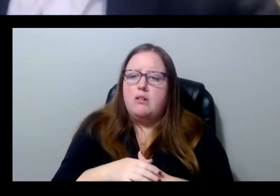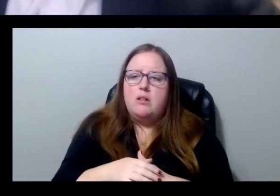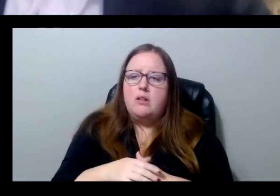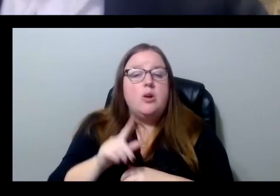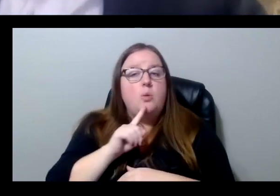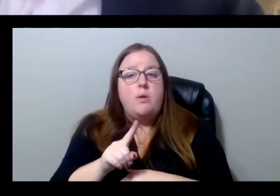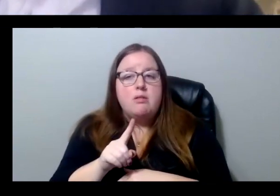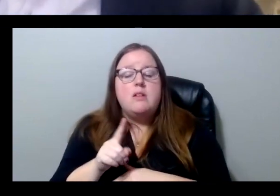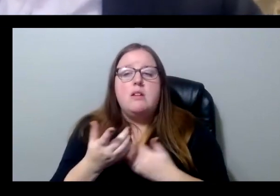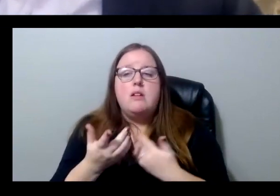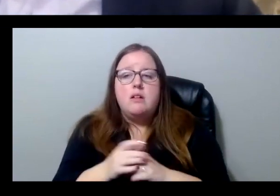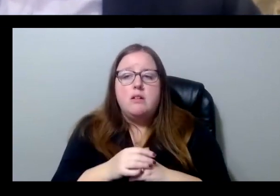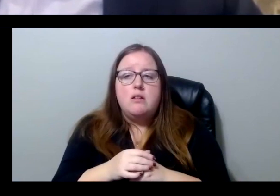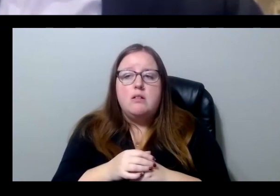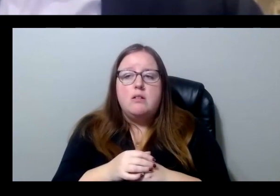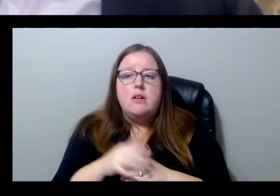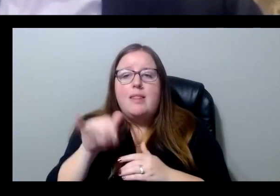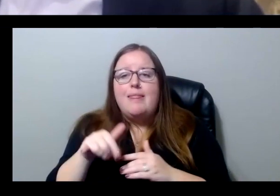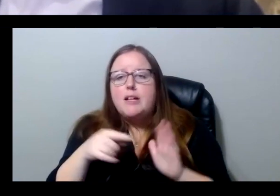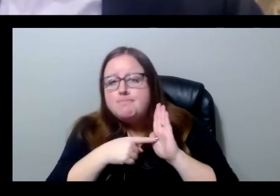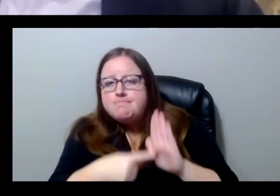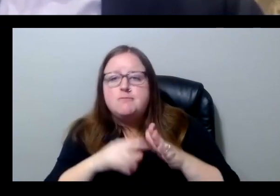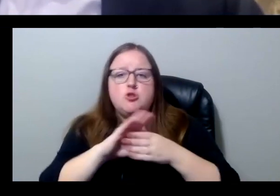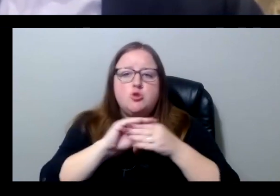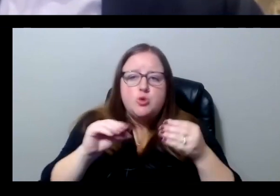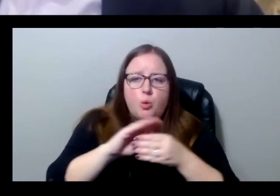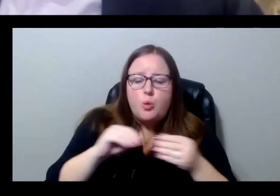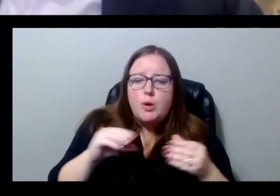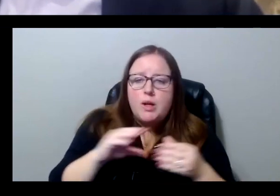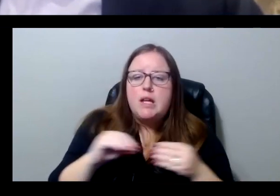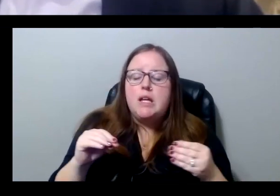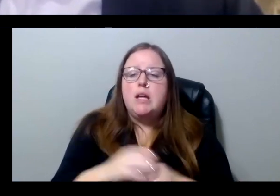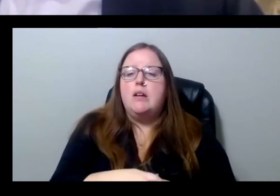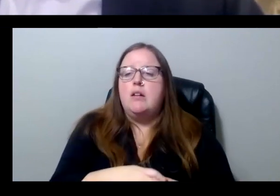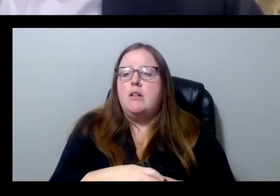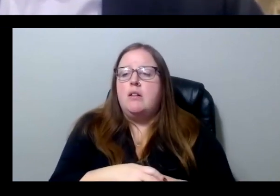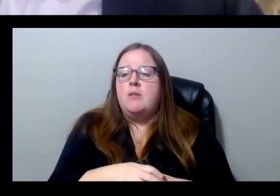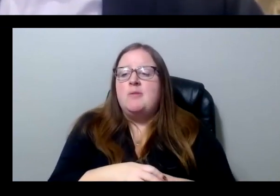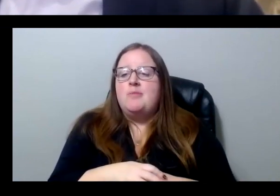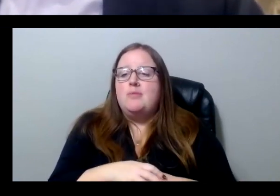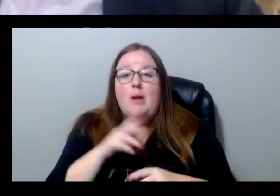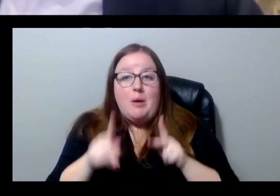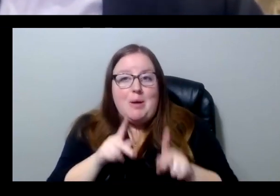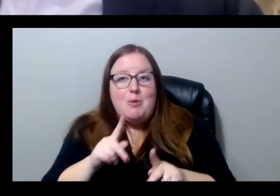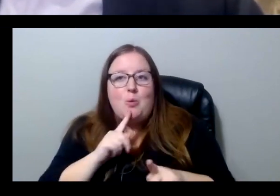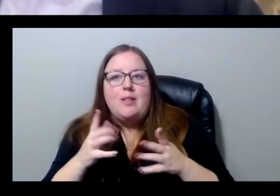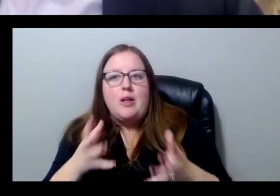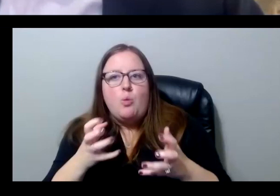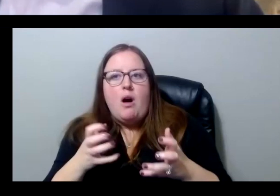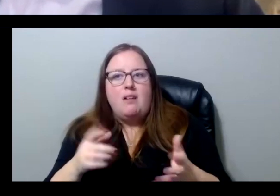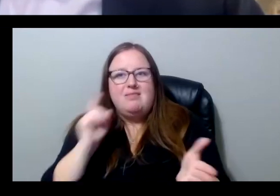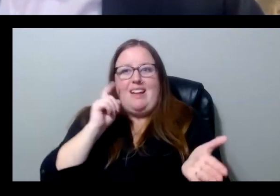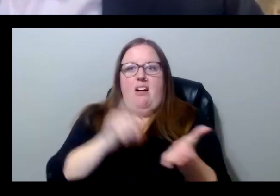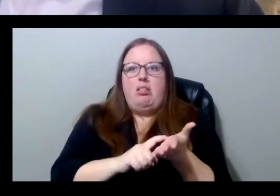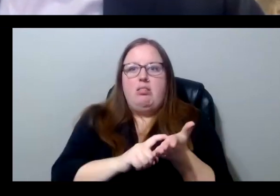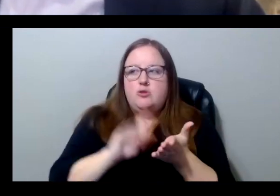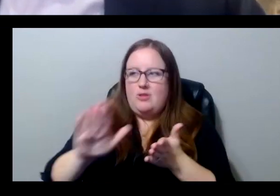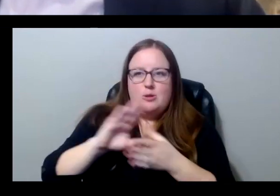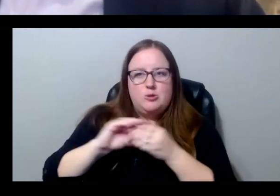1st, officially. November. So we're getting you about 4 weeks after the book is released,